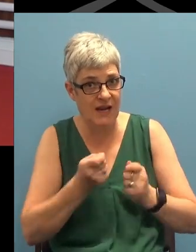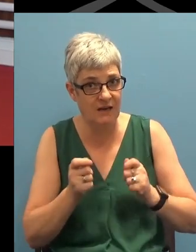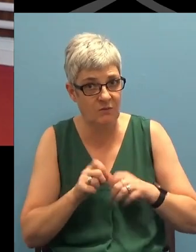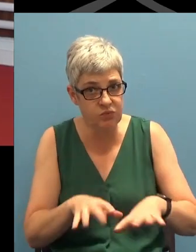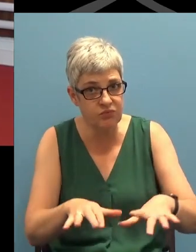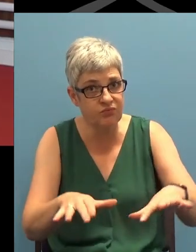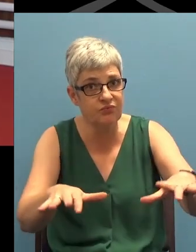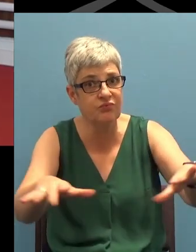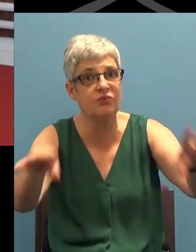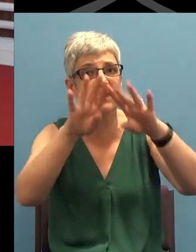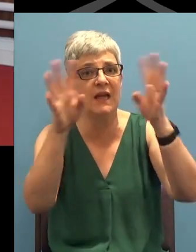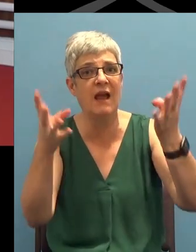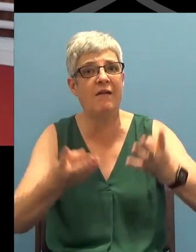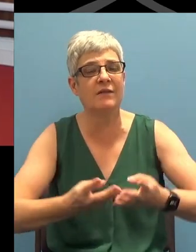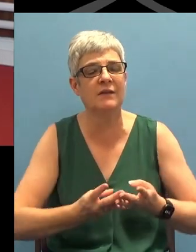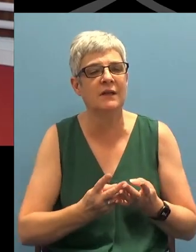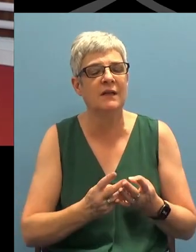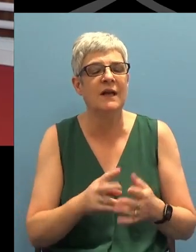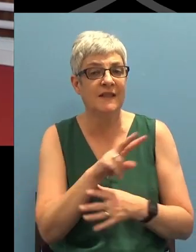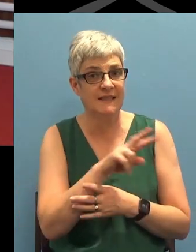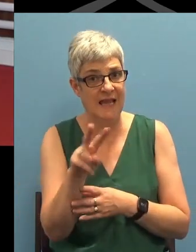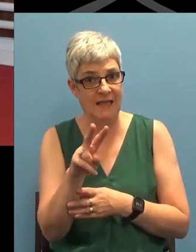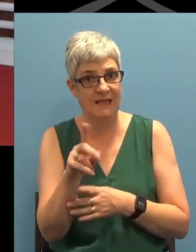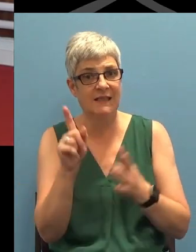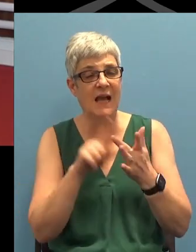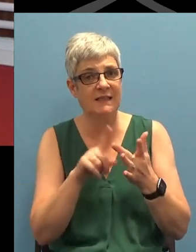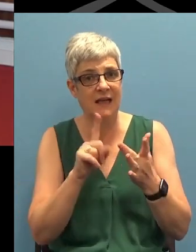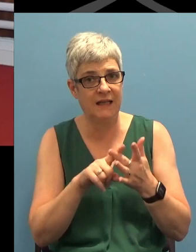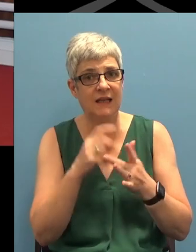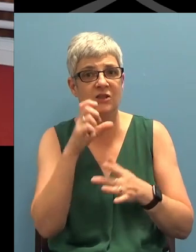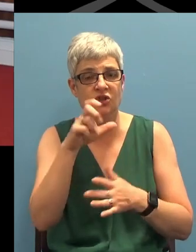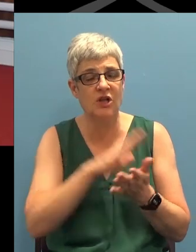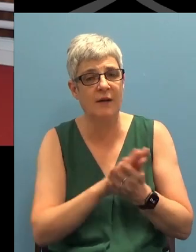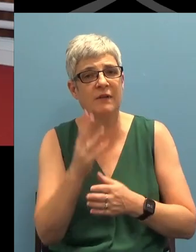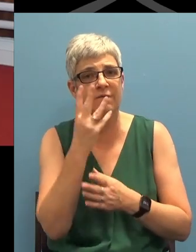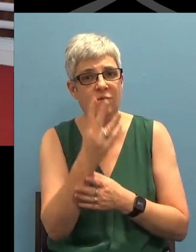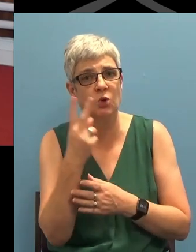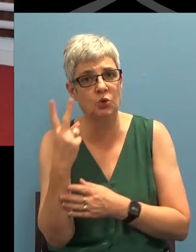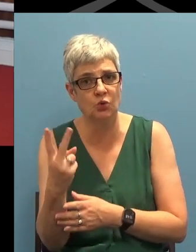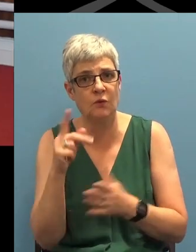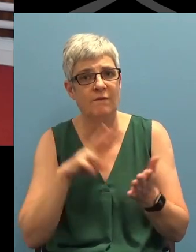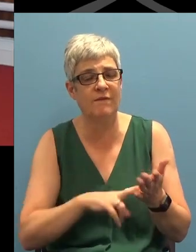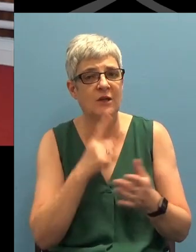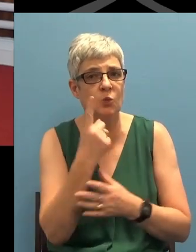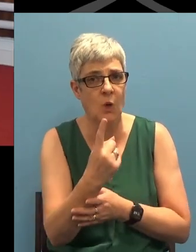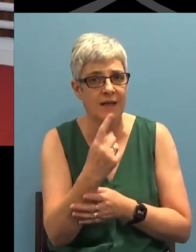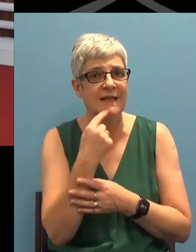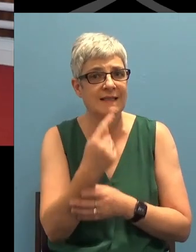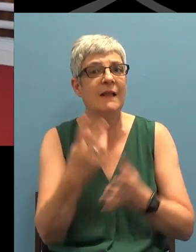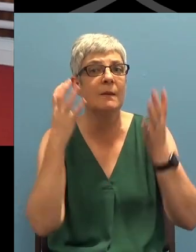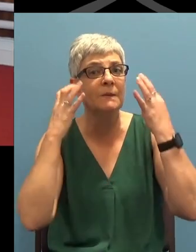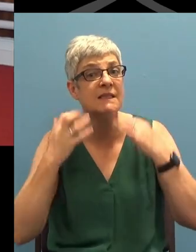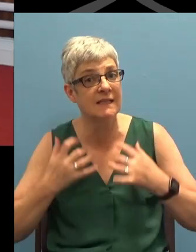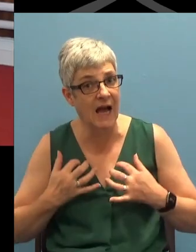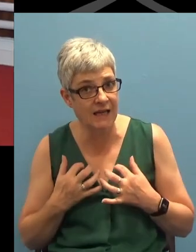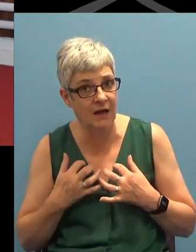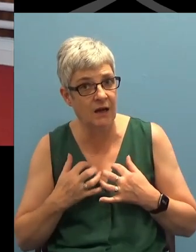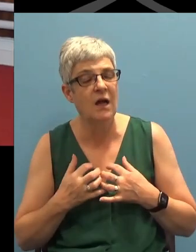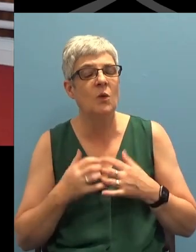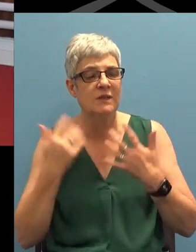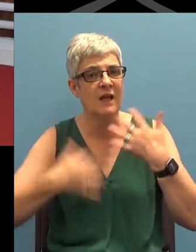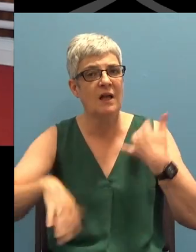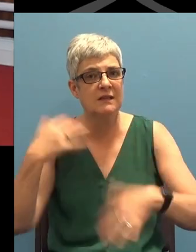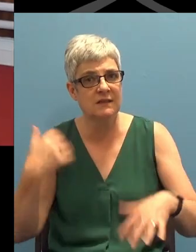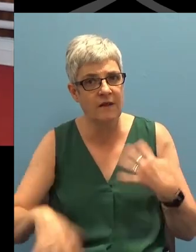through all the earth. And the second text in Isaiah chapter 42 at verse 1, which spoke of the Messiah coming to